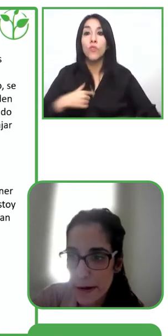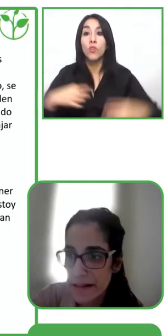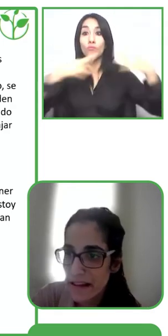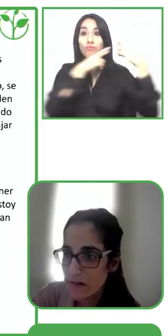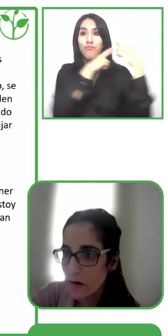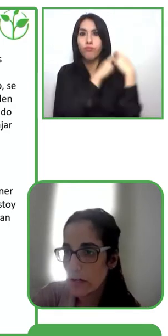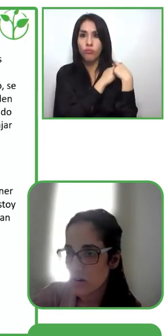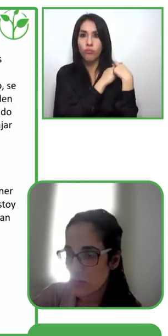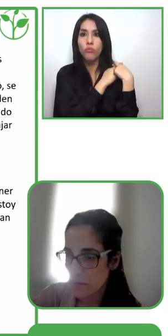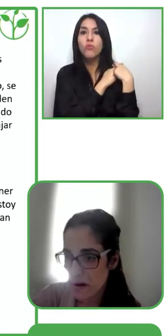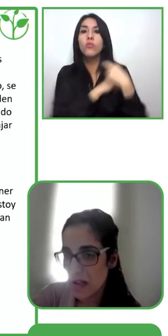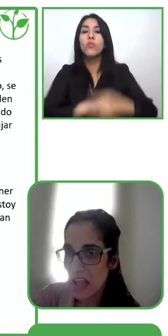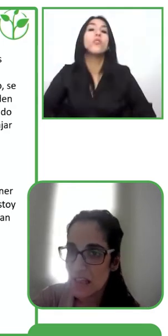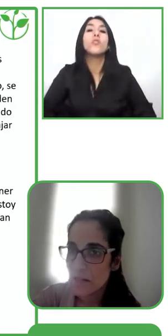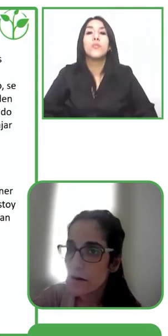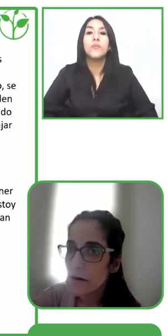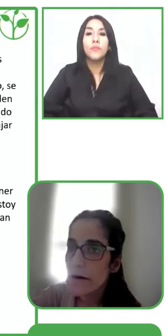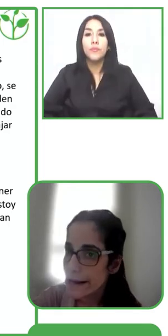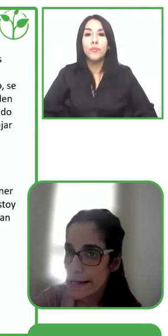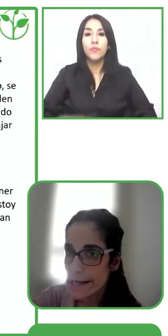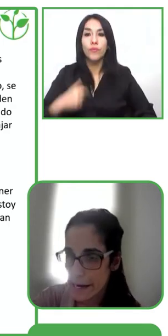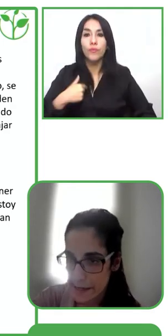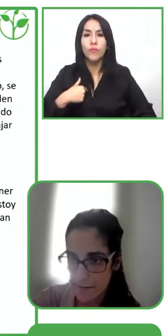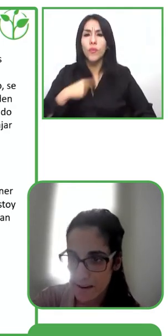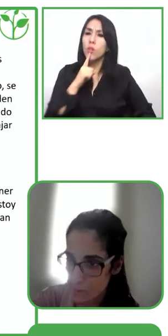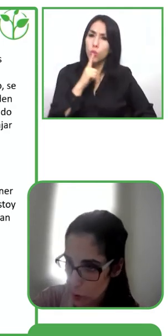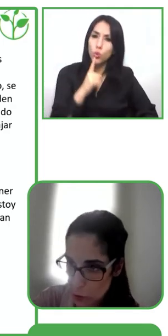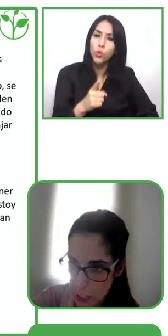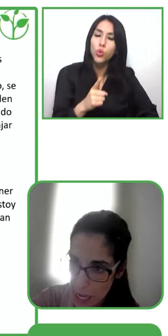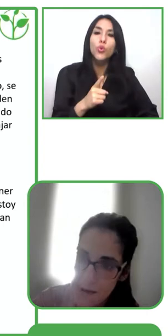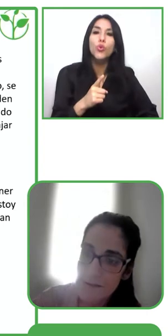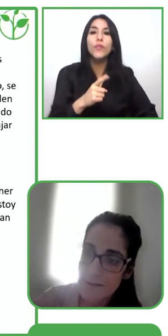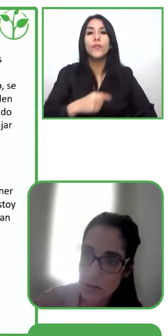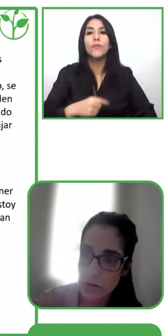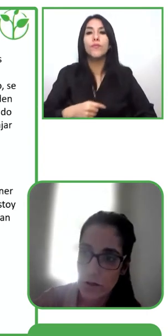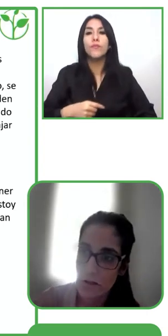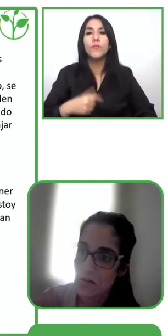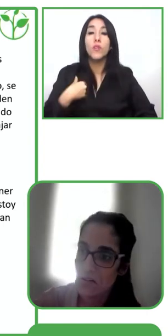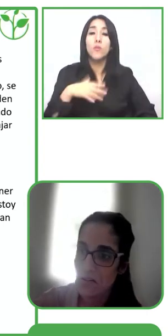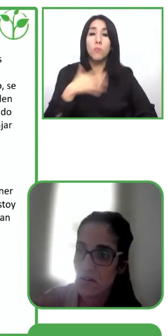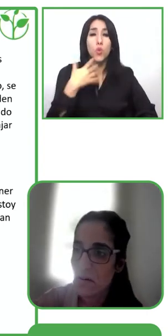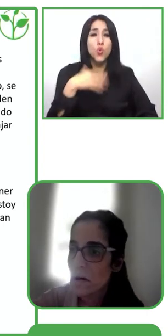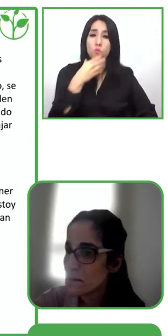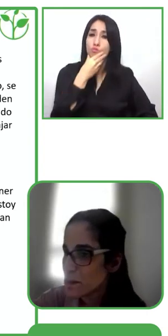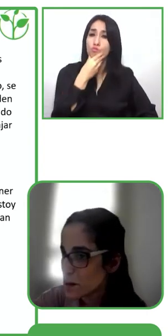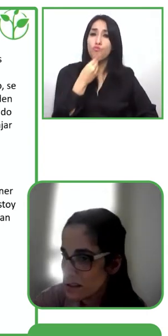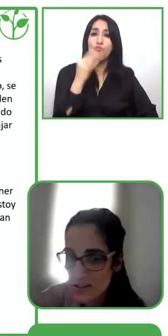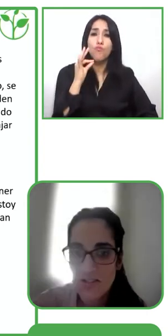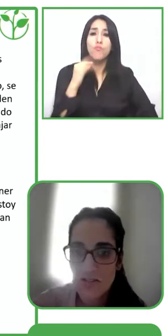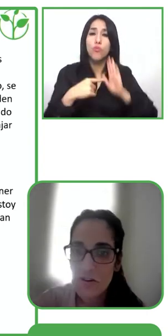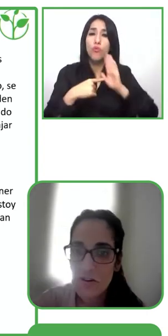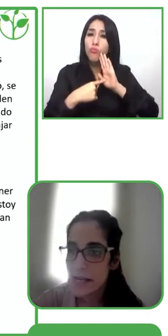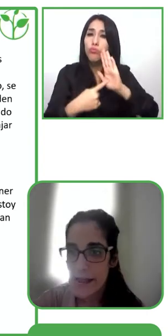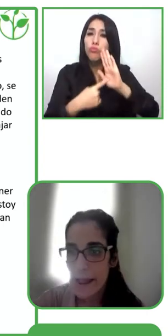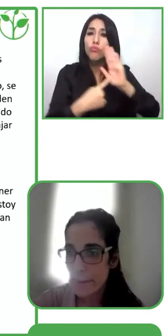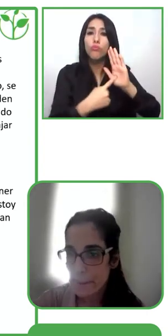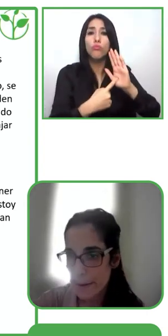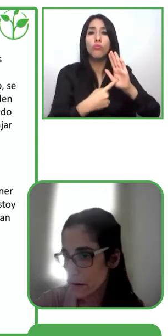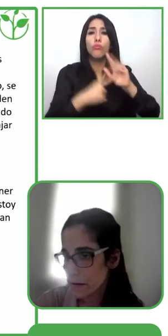It is a pleasure to share our project with you worldwide,